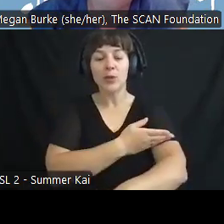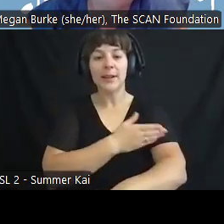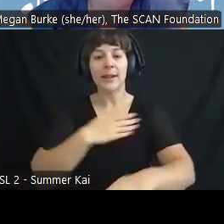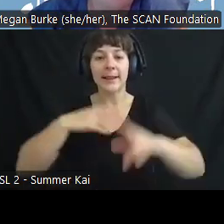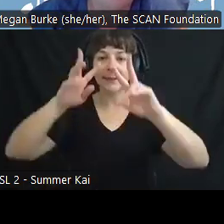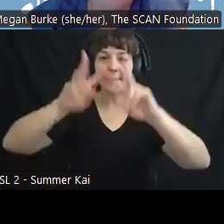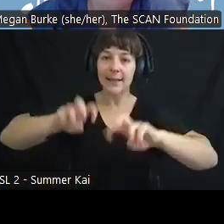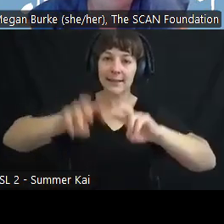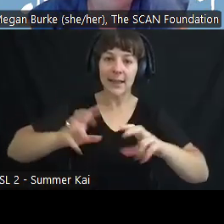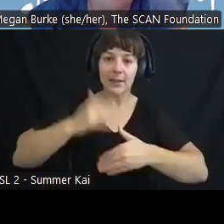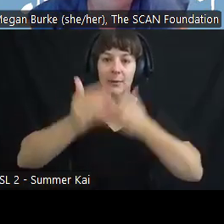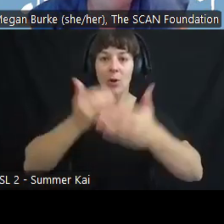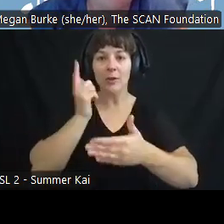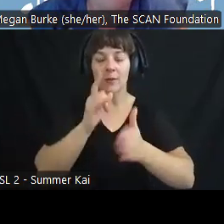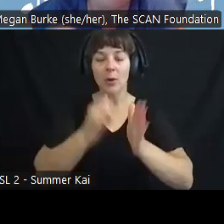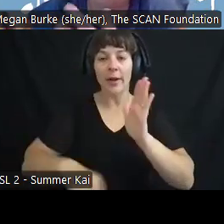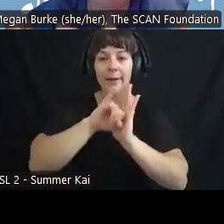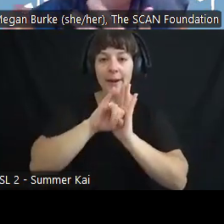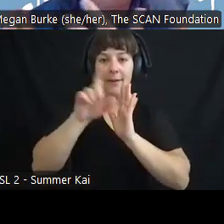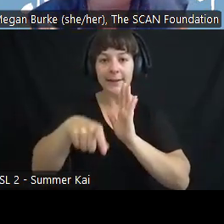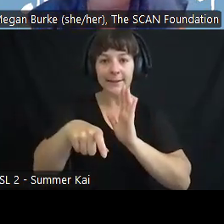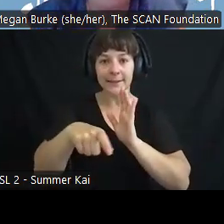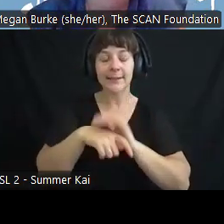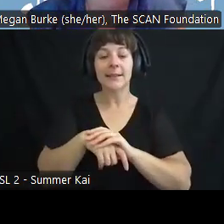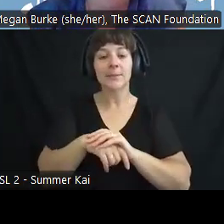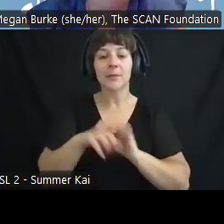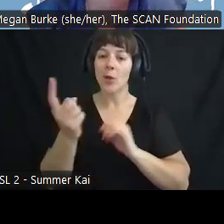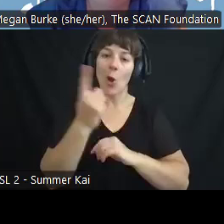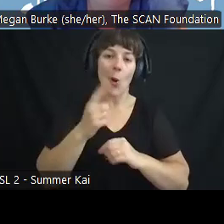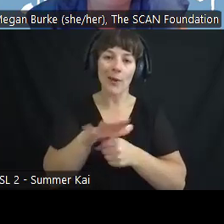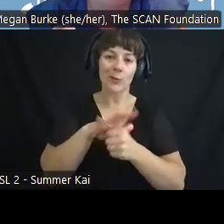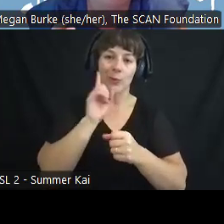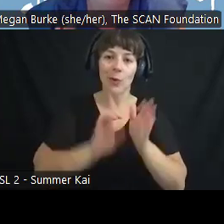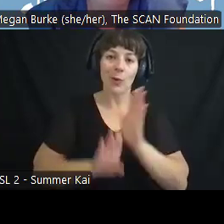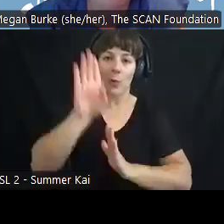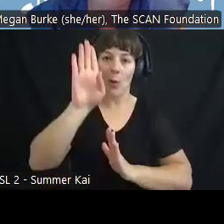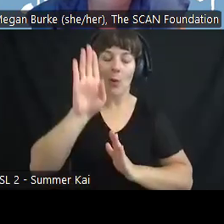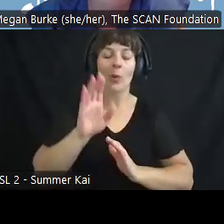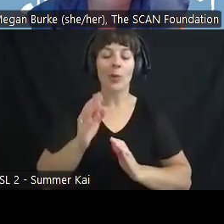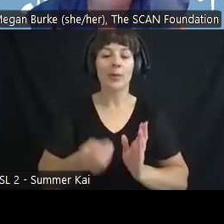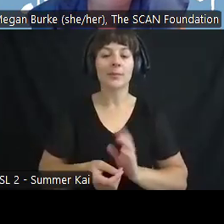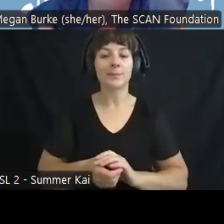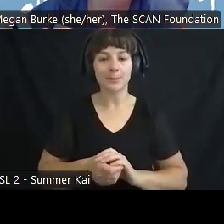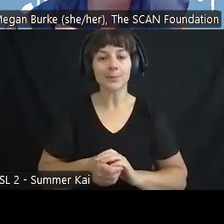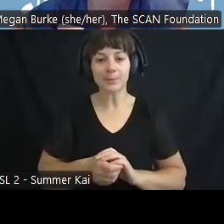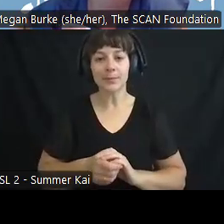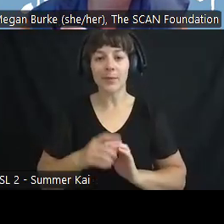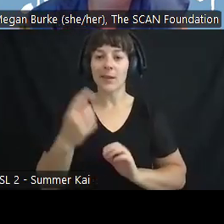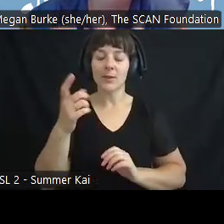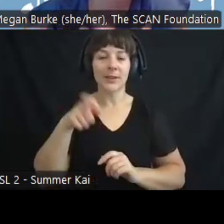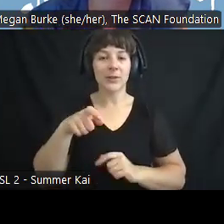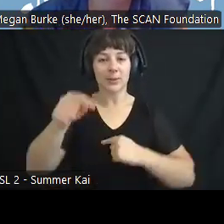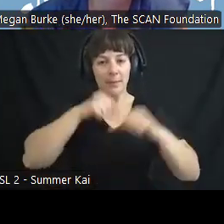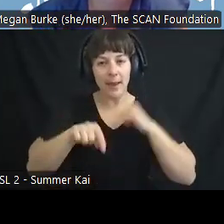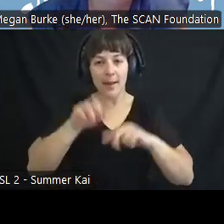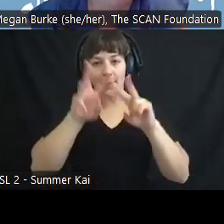assessment process to identify need, but there's always room for growth, but also ways to reassess or understand